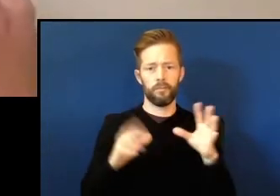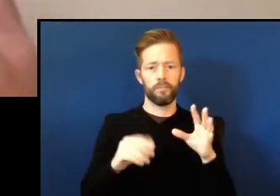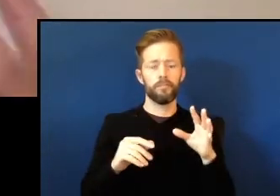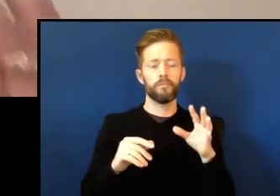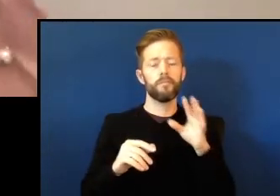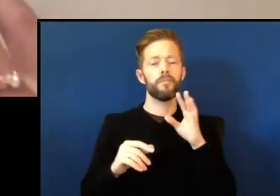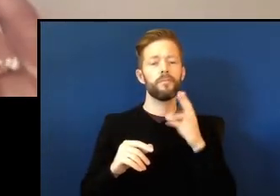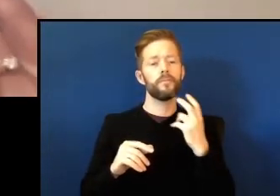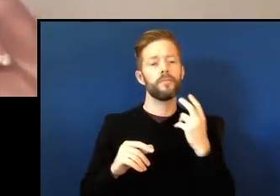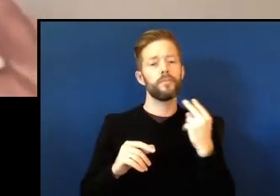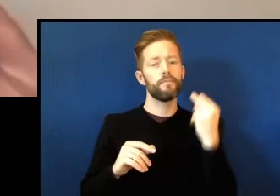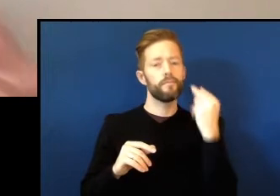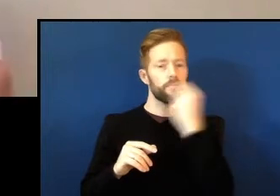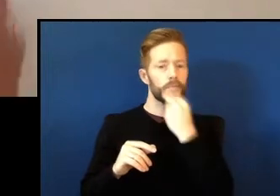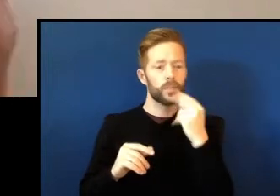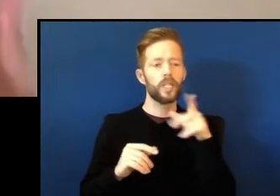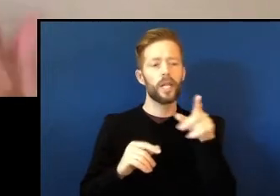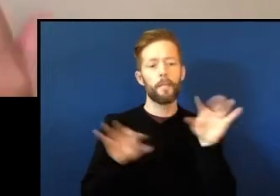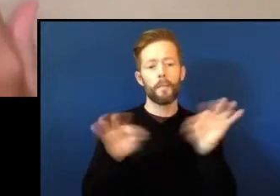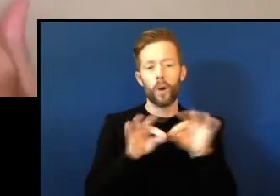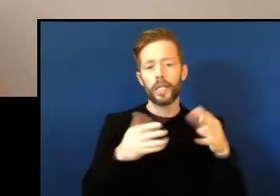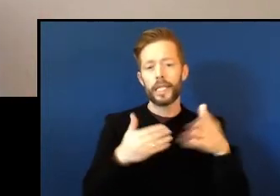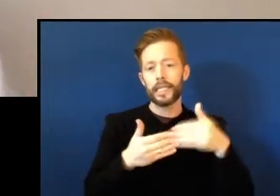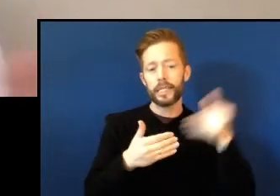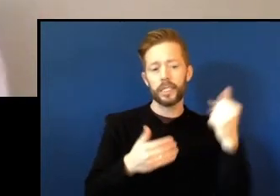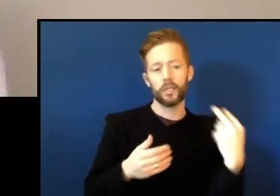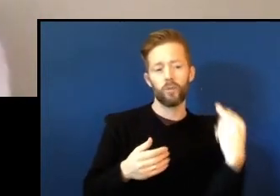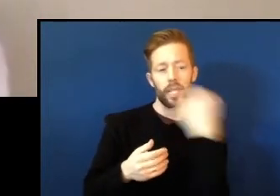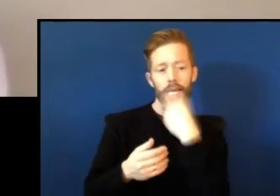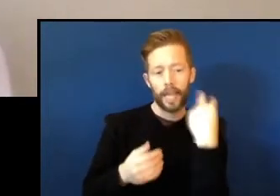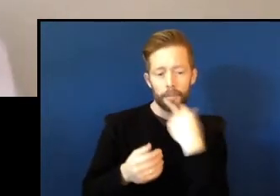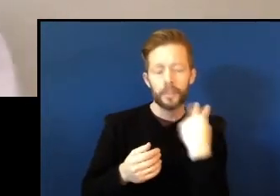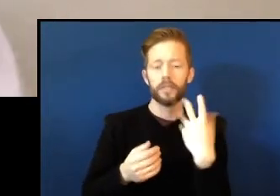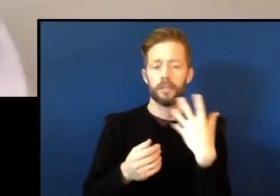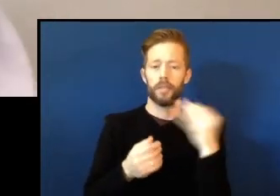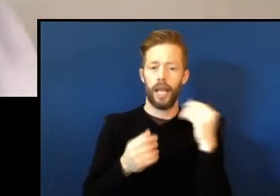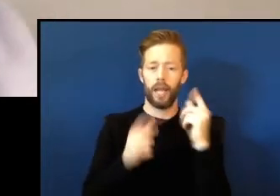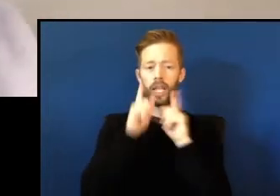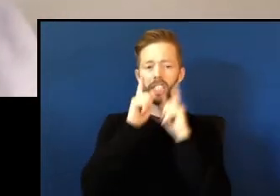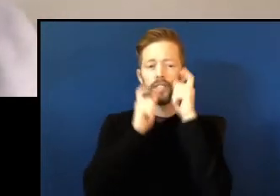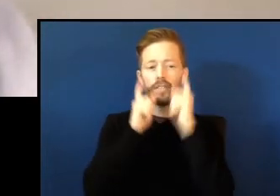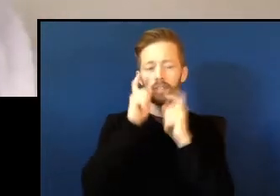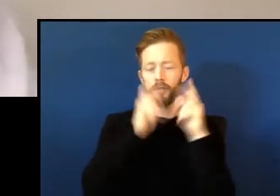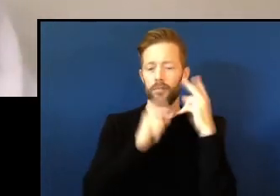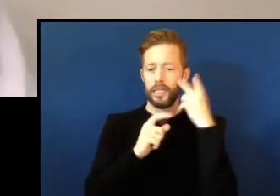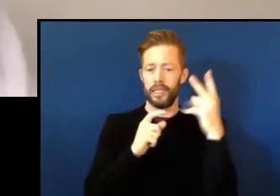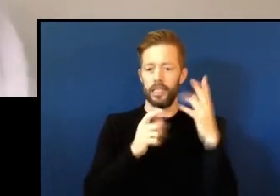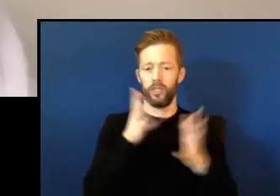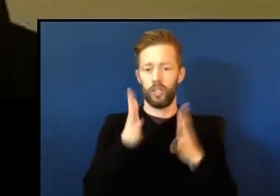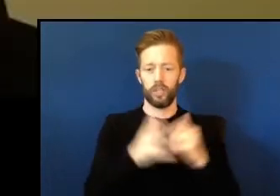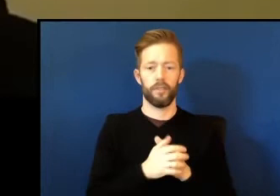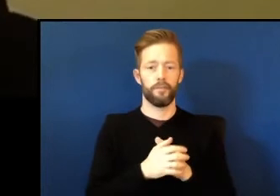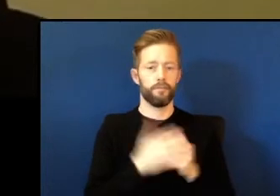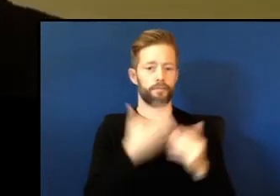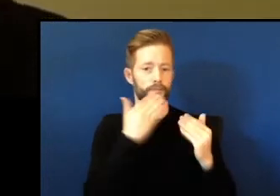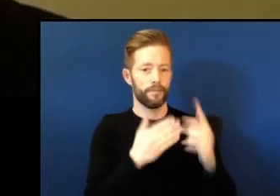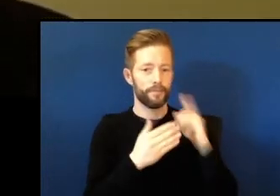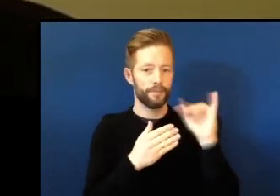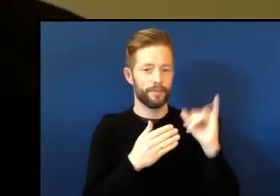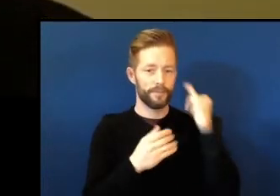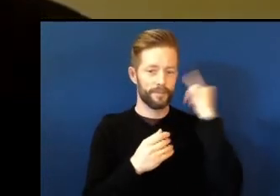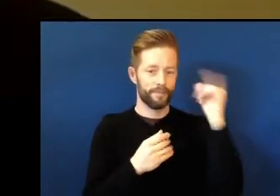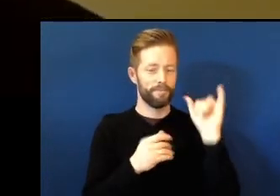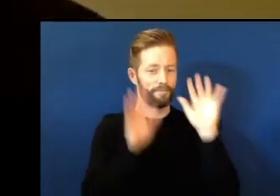when you verbalize something so that they can read your lips and also see your gestures at the same time. Thank you for those ideas. Those